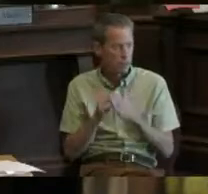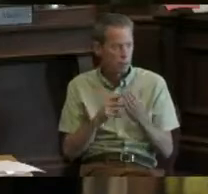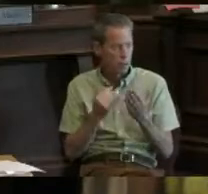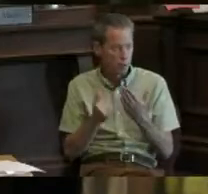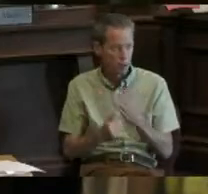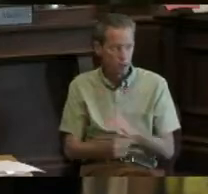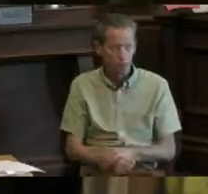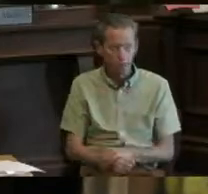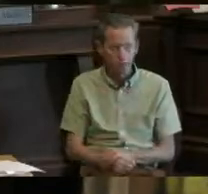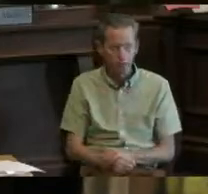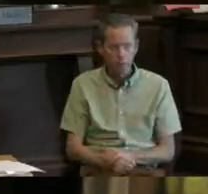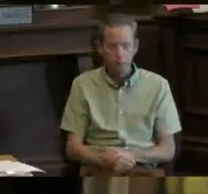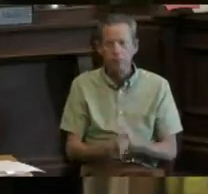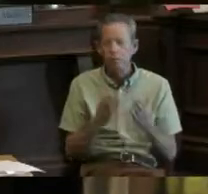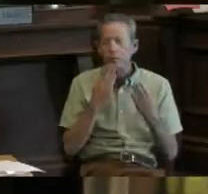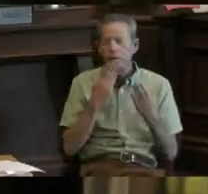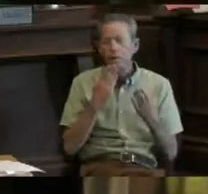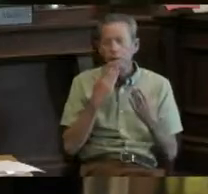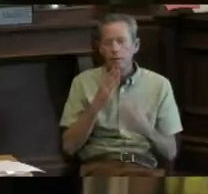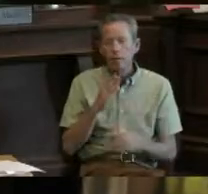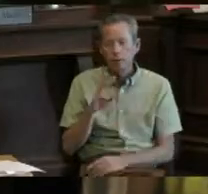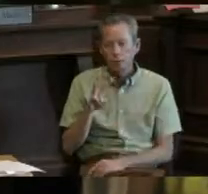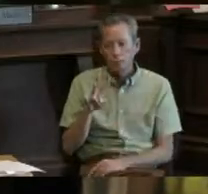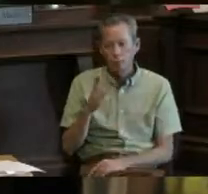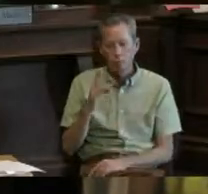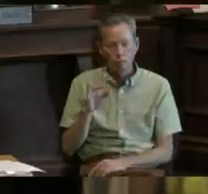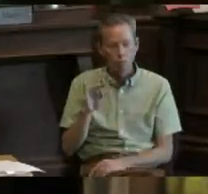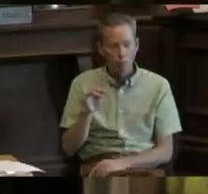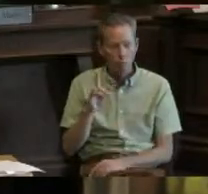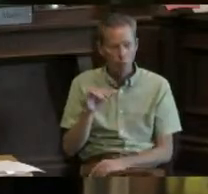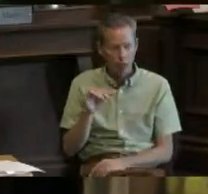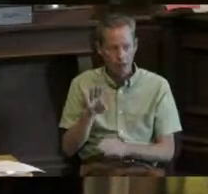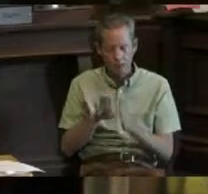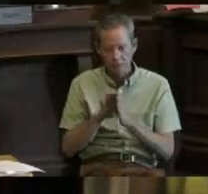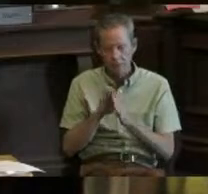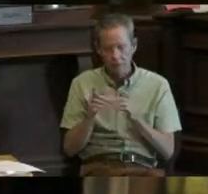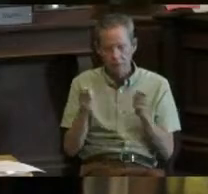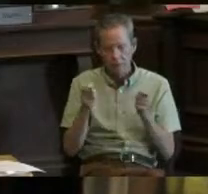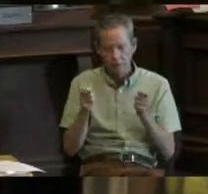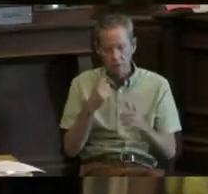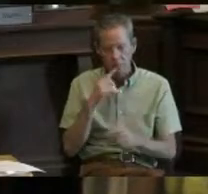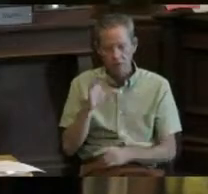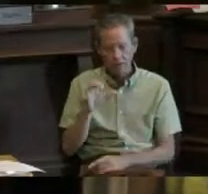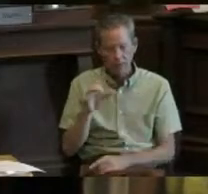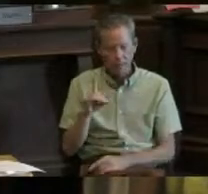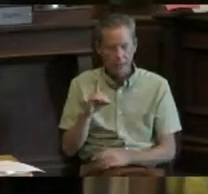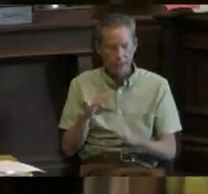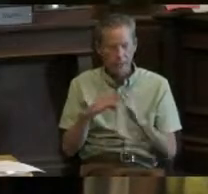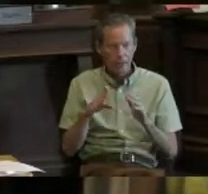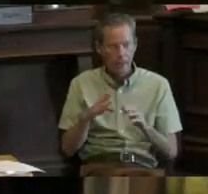project. Thank you, Whitney McCleary, development director for CSD Housing, who's the co-developer for this